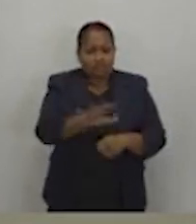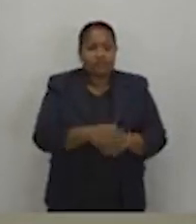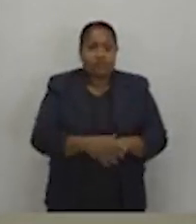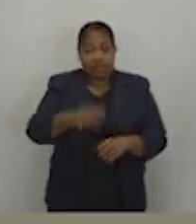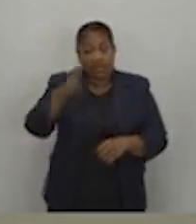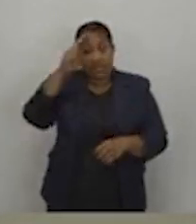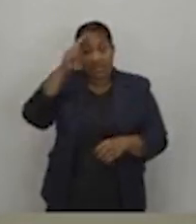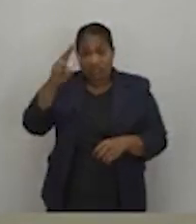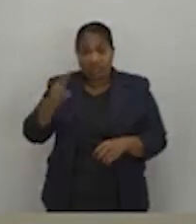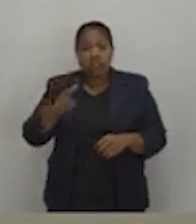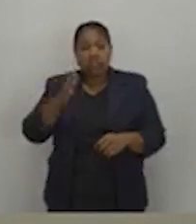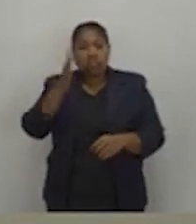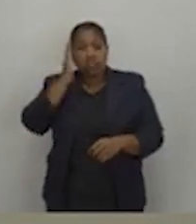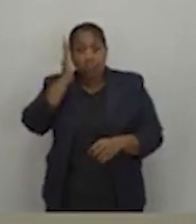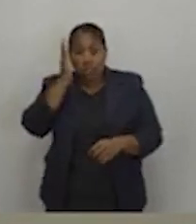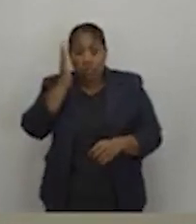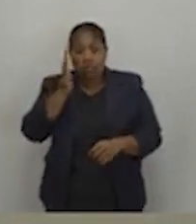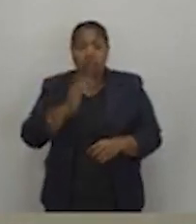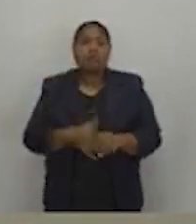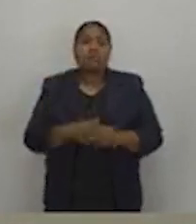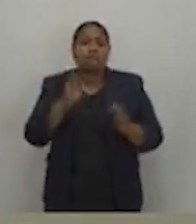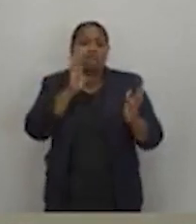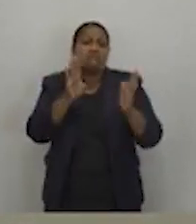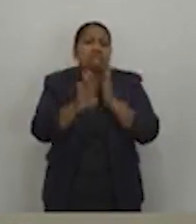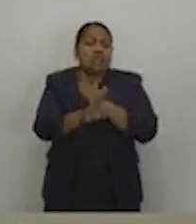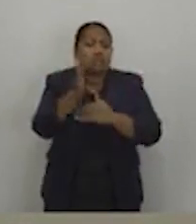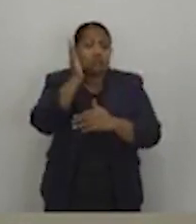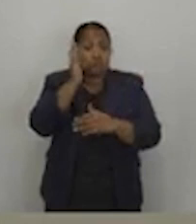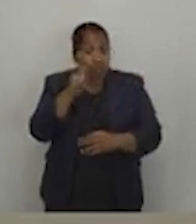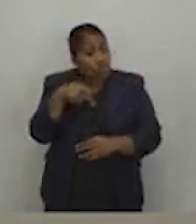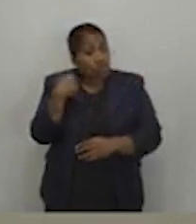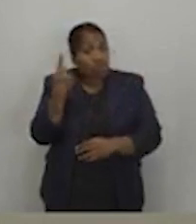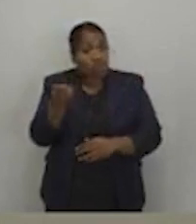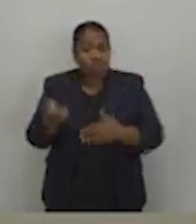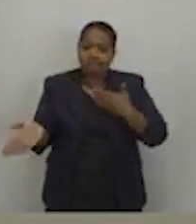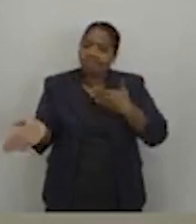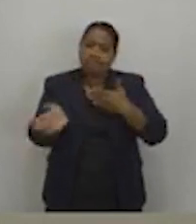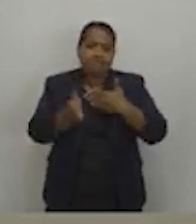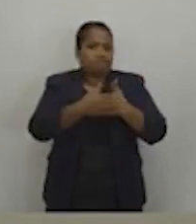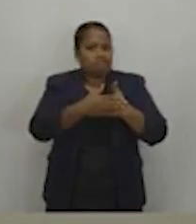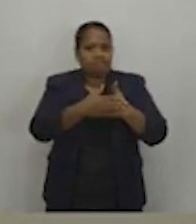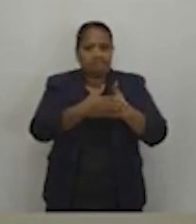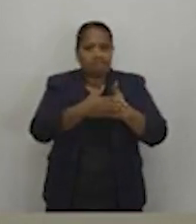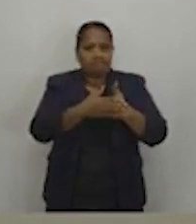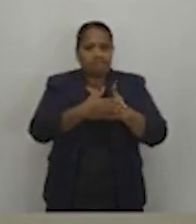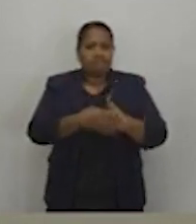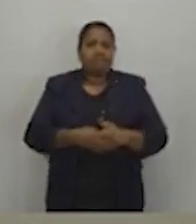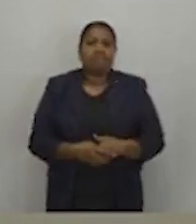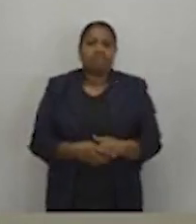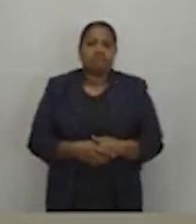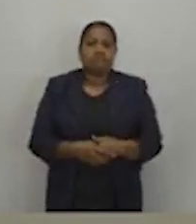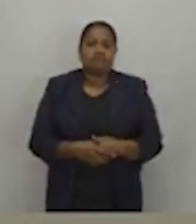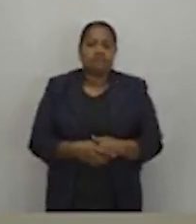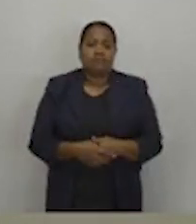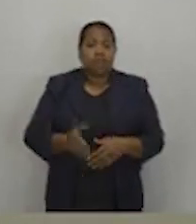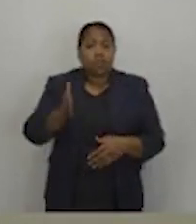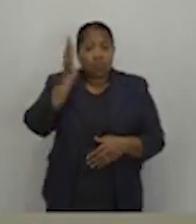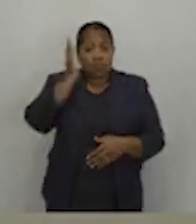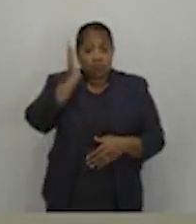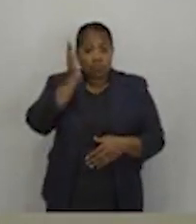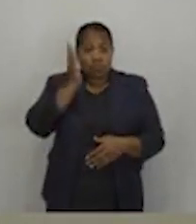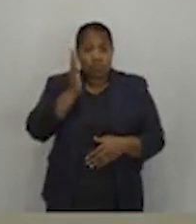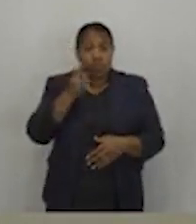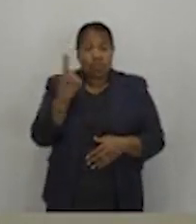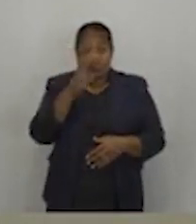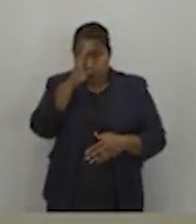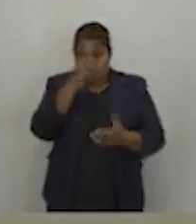schools, including private schools, will be closed from tomorrow through at least the end of the term. School boarders will return to